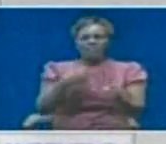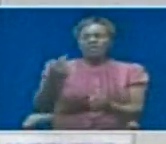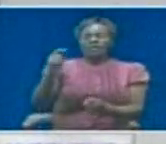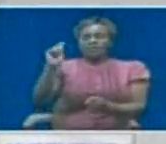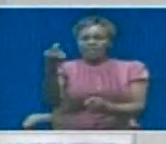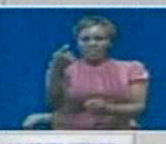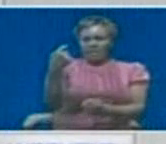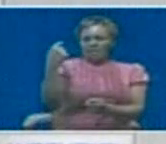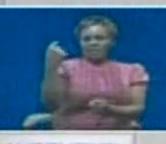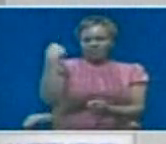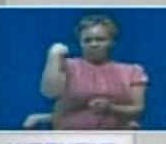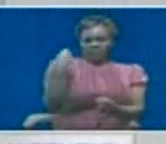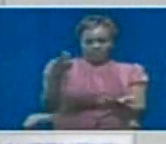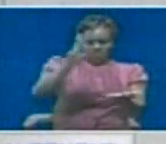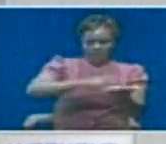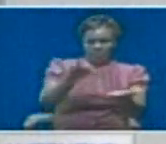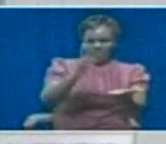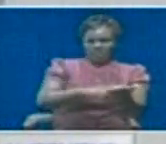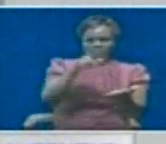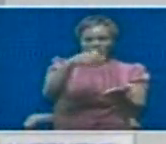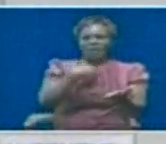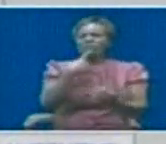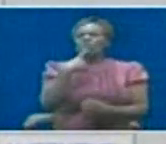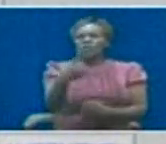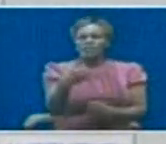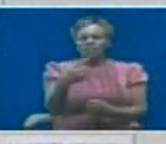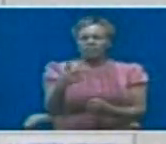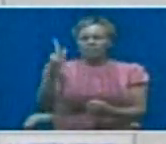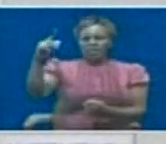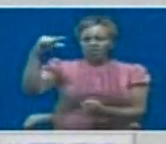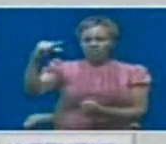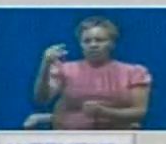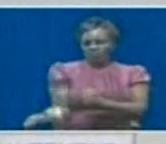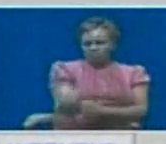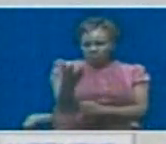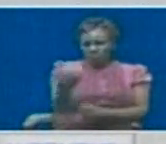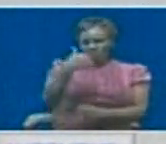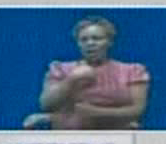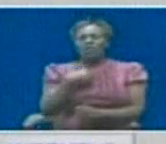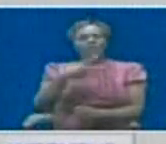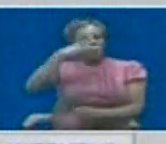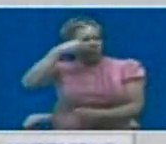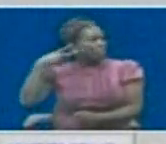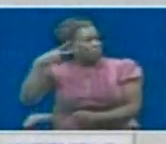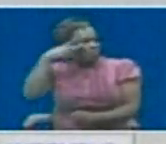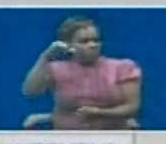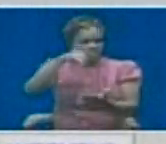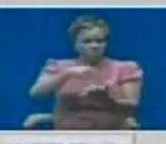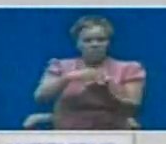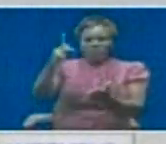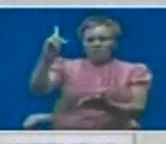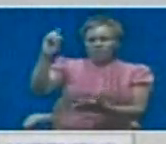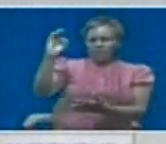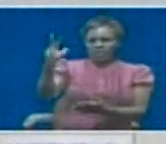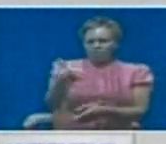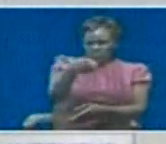registration numbers. The vehicle was laden with 100 kilograms of explosives. The terrorists had engaged the KDF troops